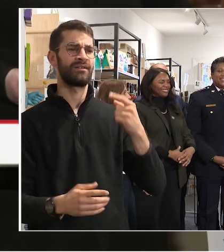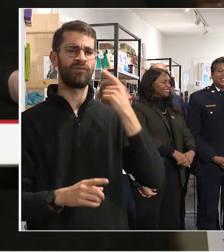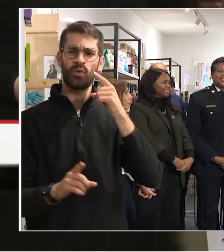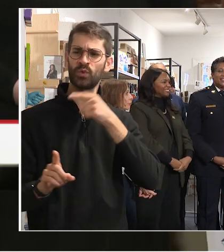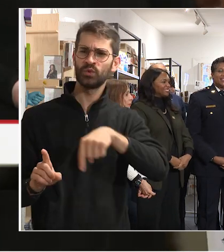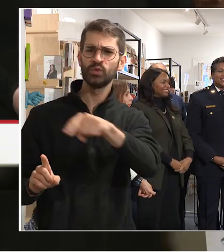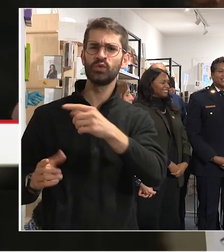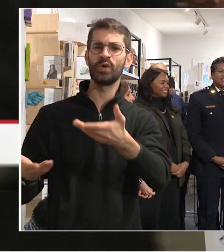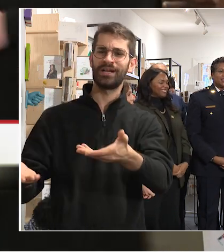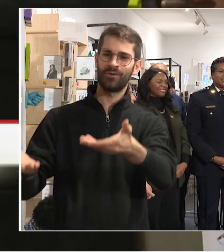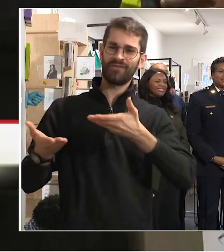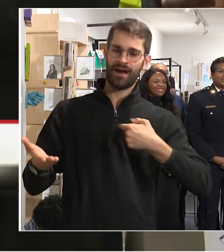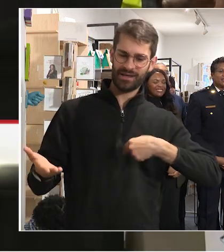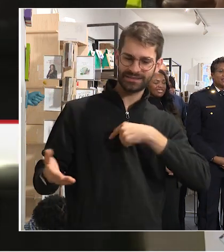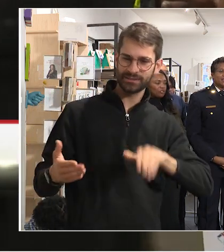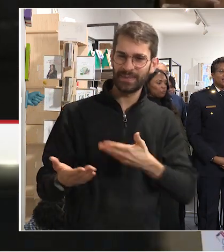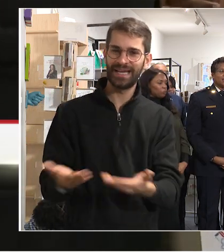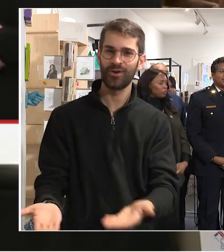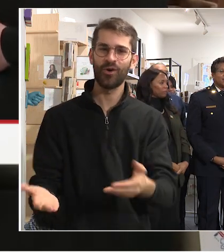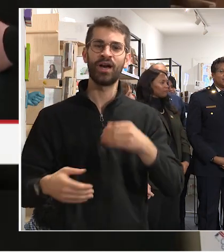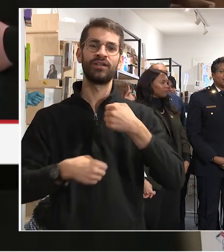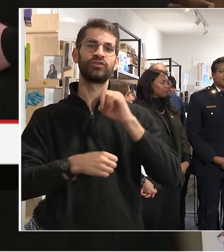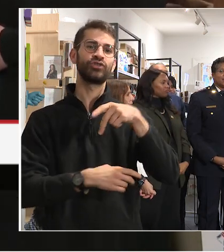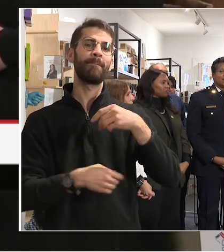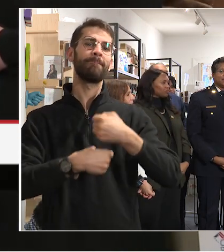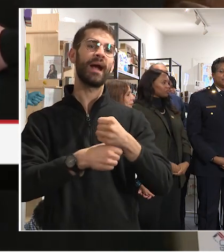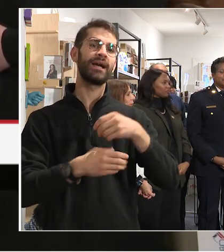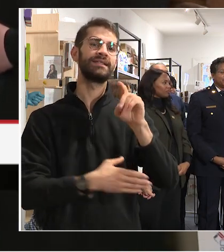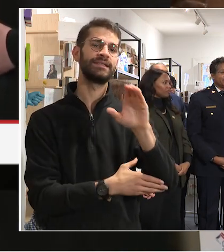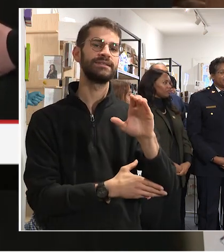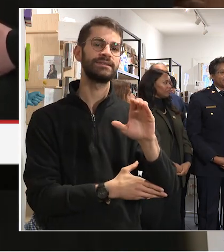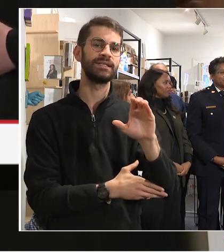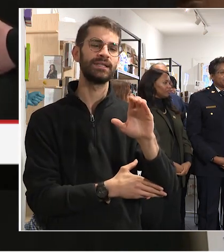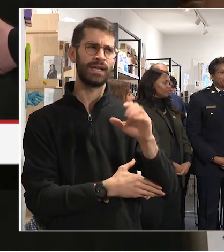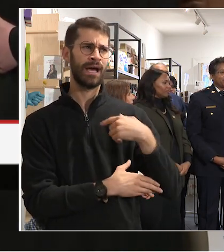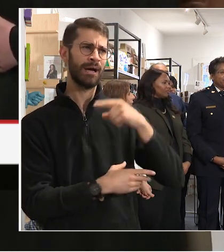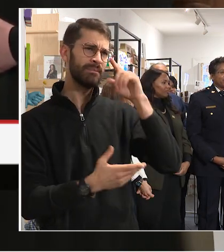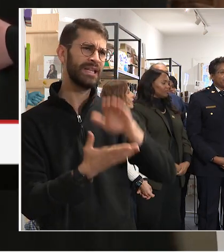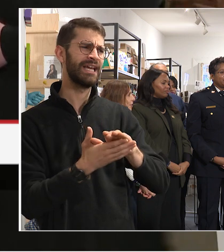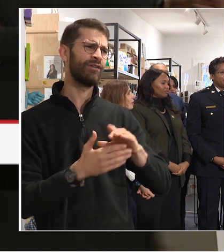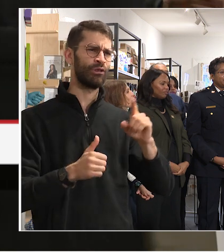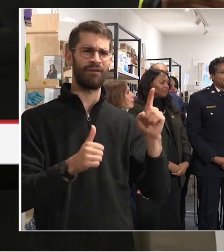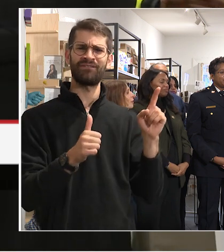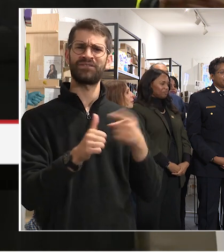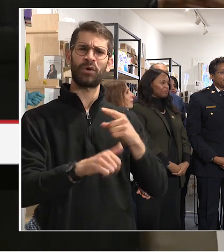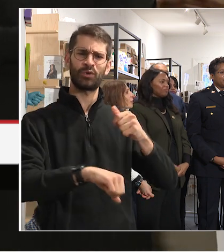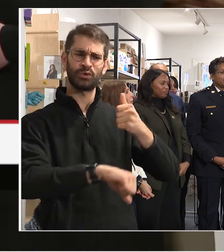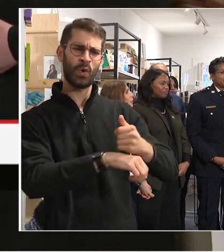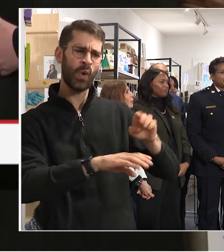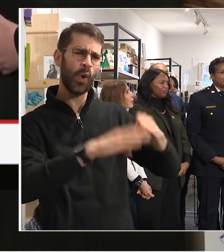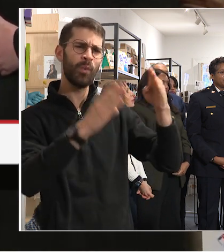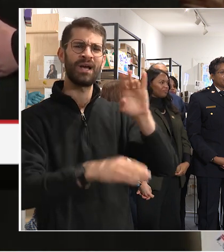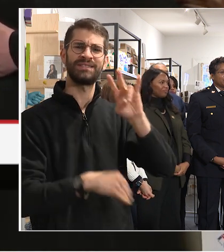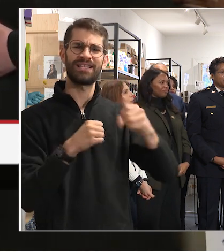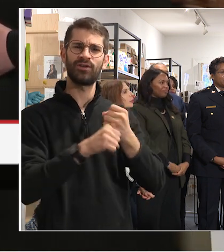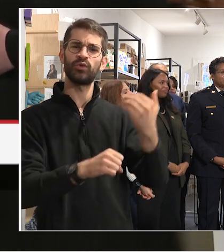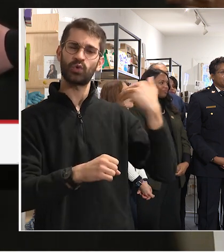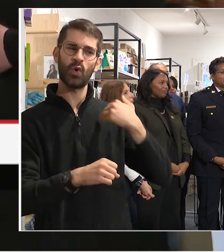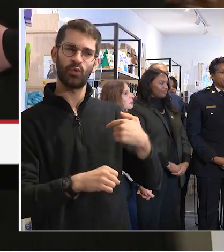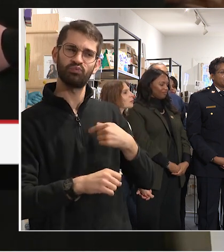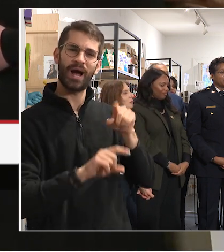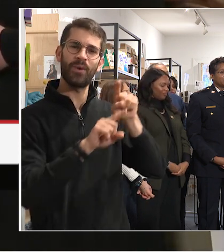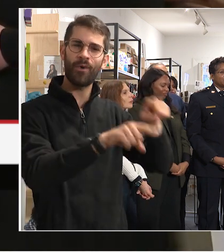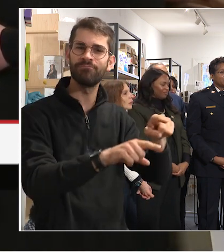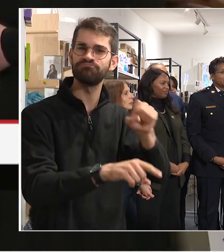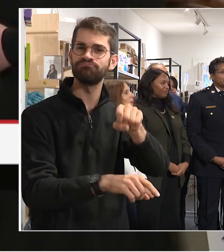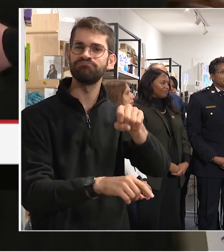have us here at the Shop Made in DC. I think I was there for the first one 7 years ago. And I